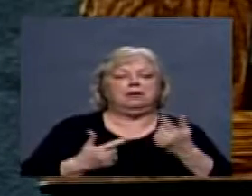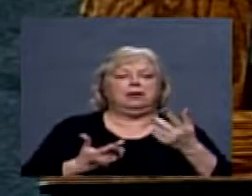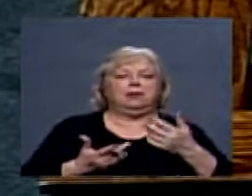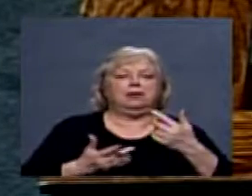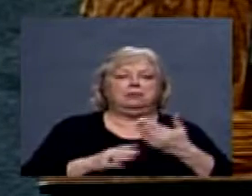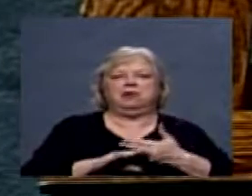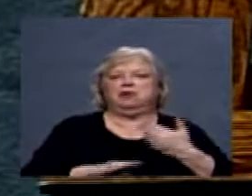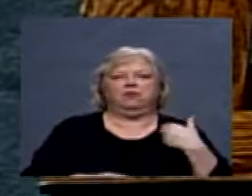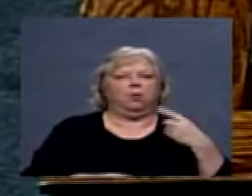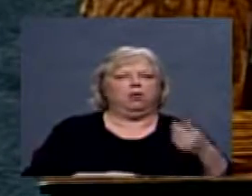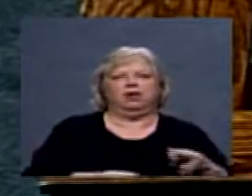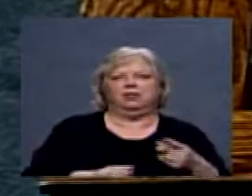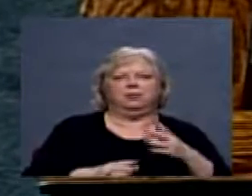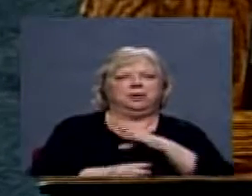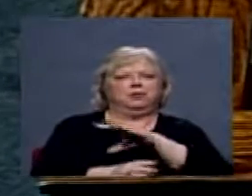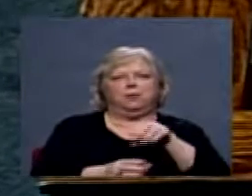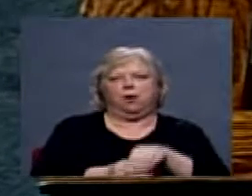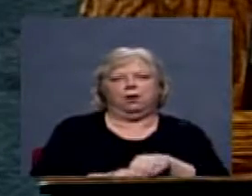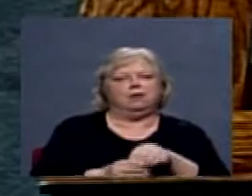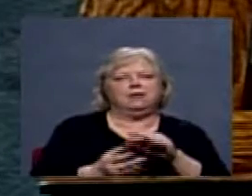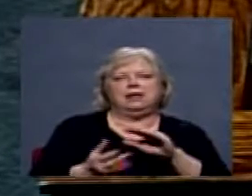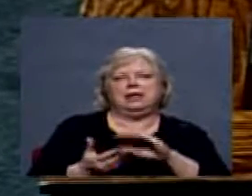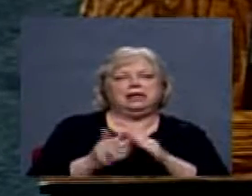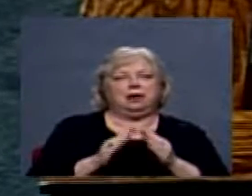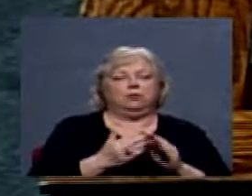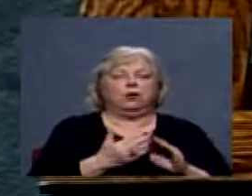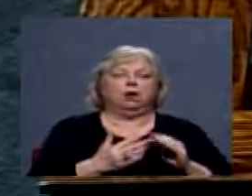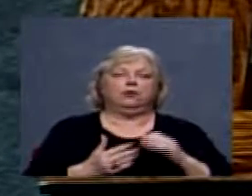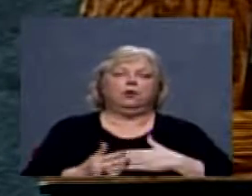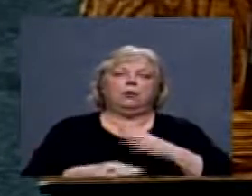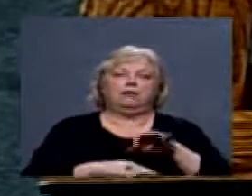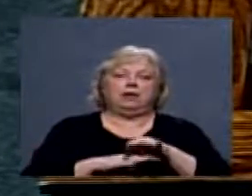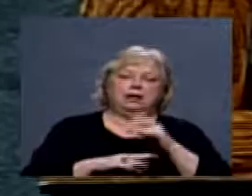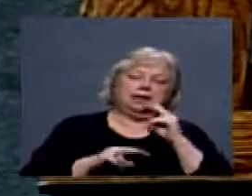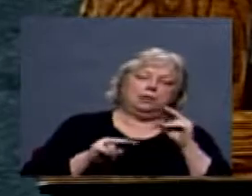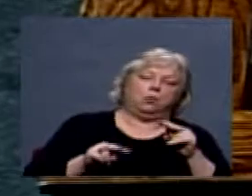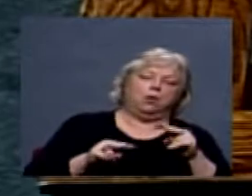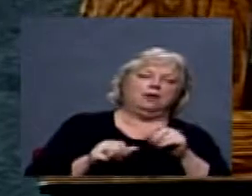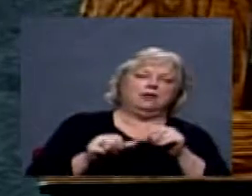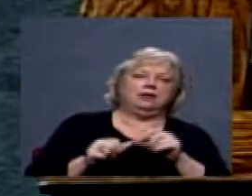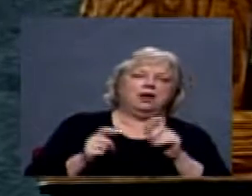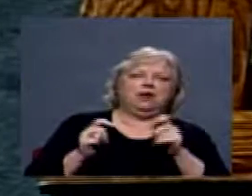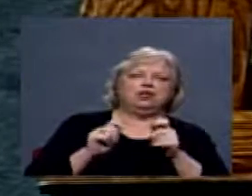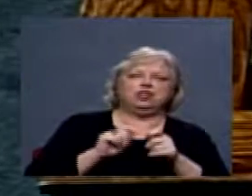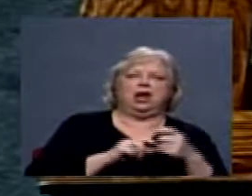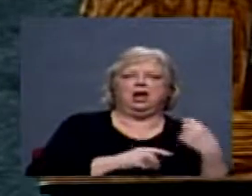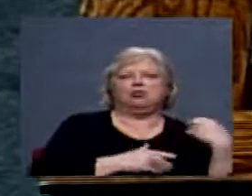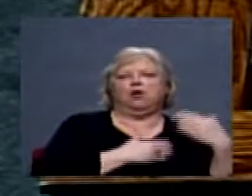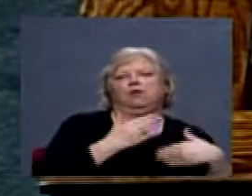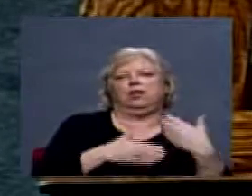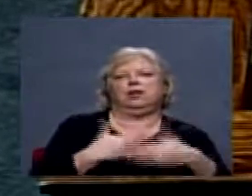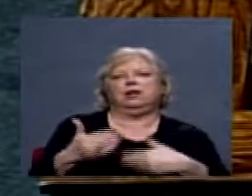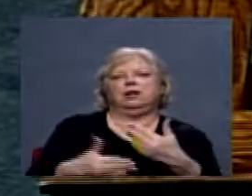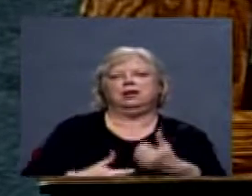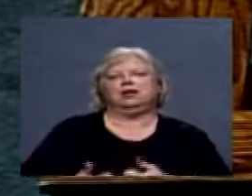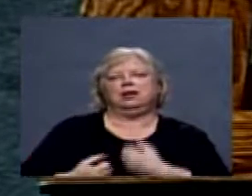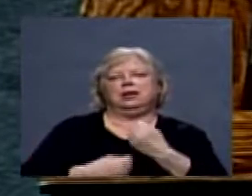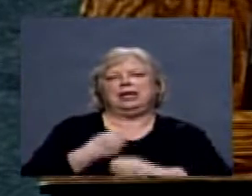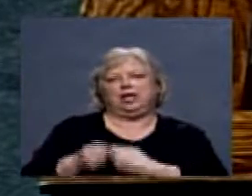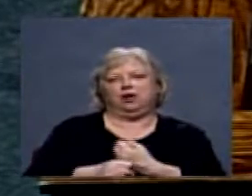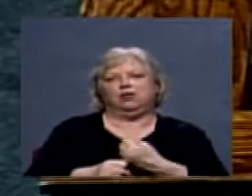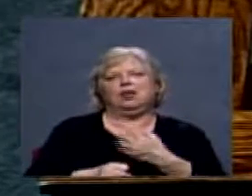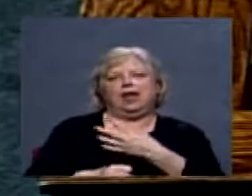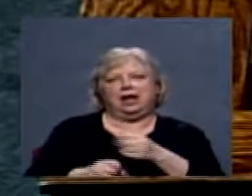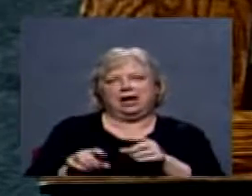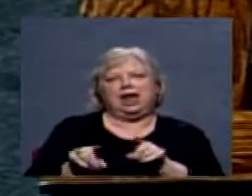of the city of Little Rock for decades. So he's been able to watch this area change over the course of his lifespan,